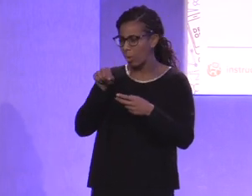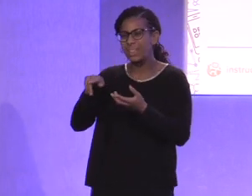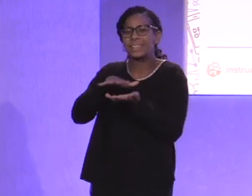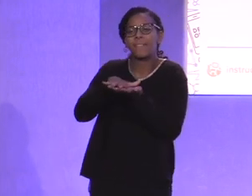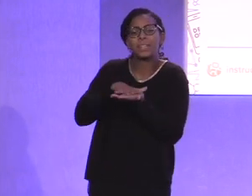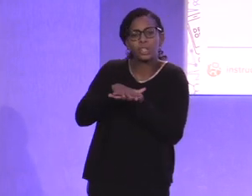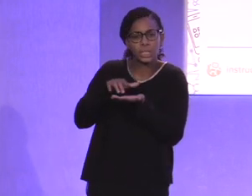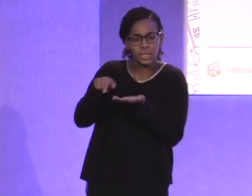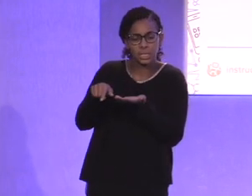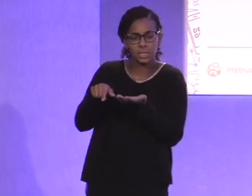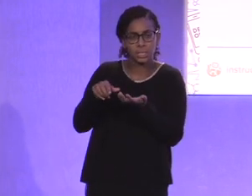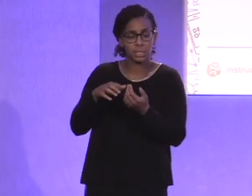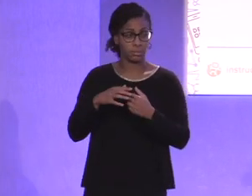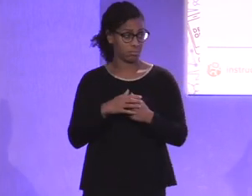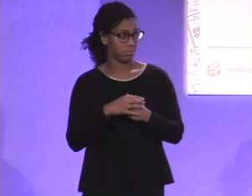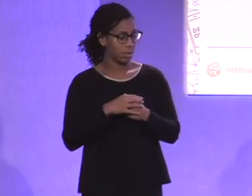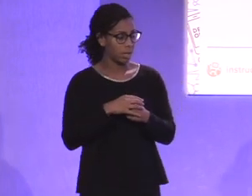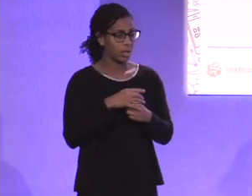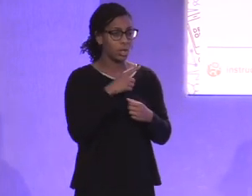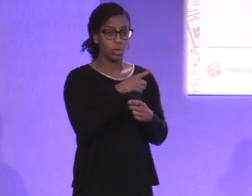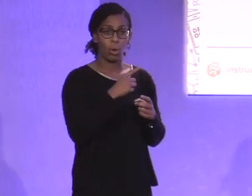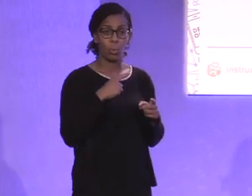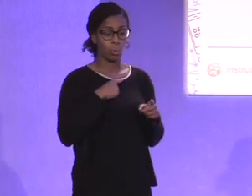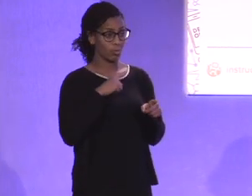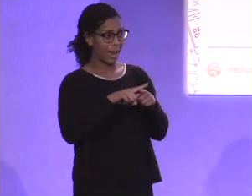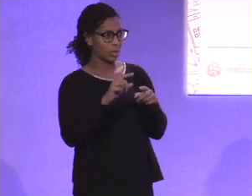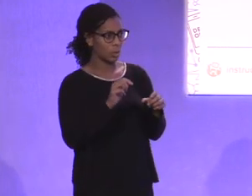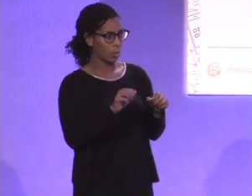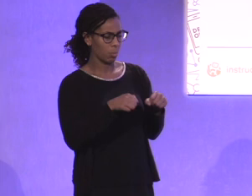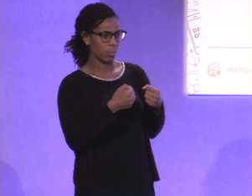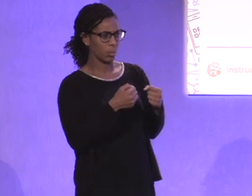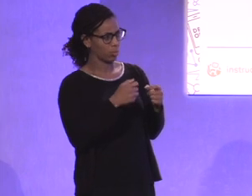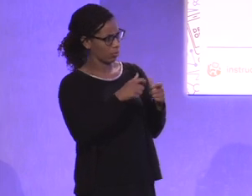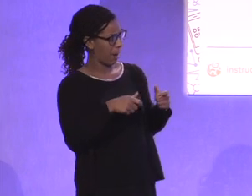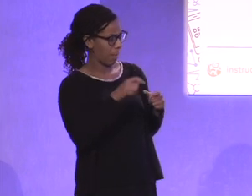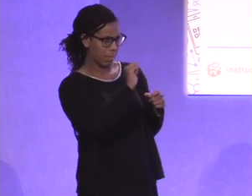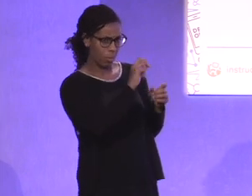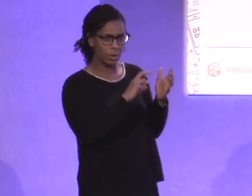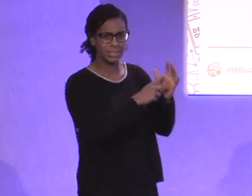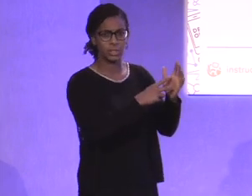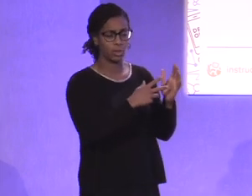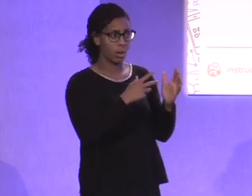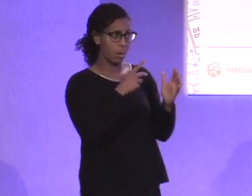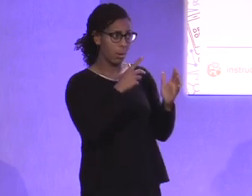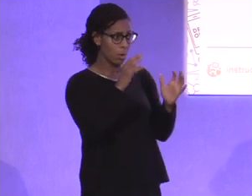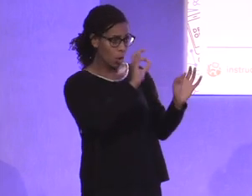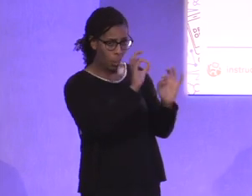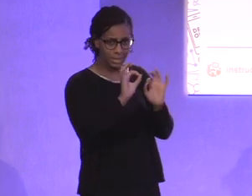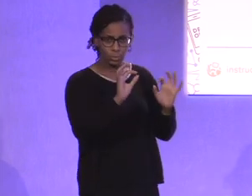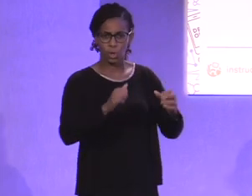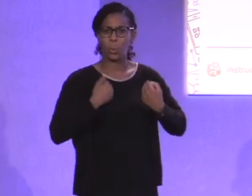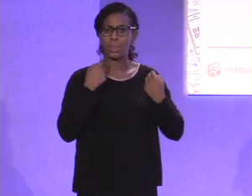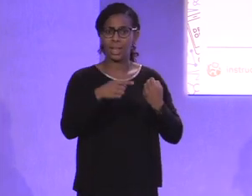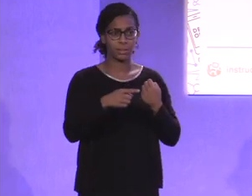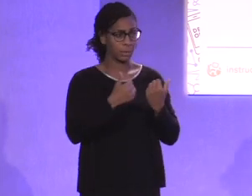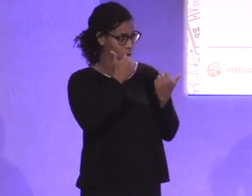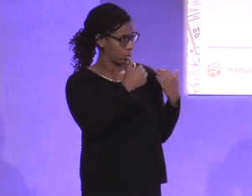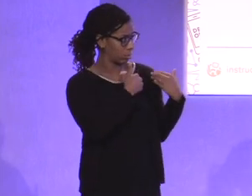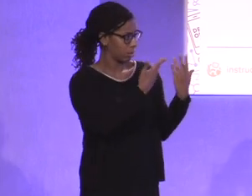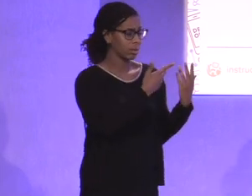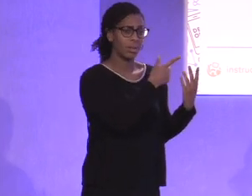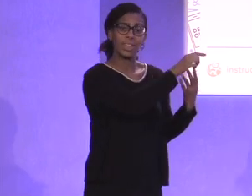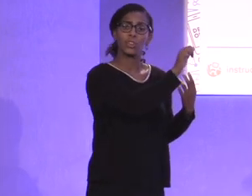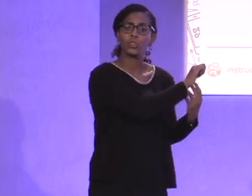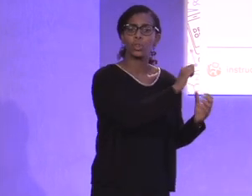to bootstrap SRE in an organization, that was very encouraging, because they clearly have bought into it and they understand it and they want to own it. And it is right that they own it.